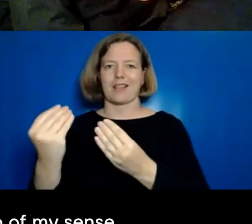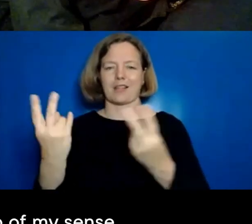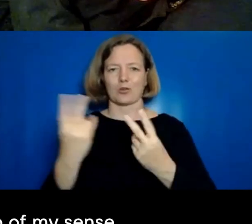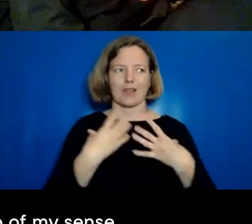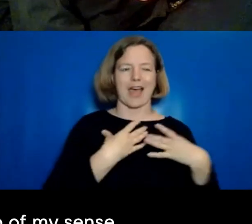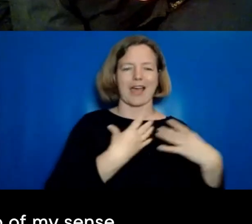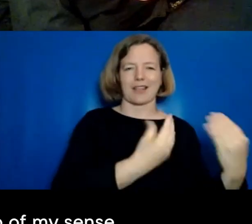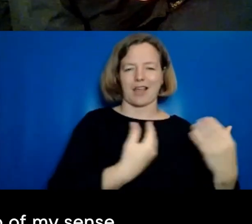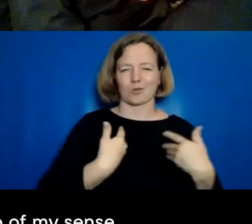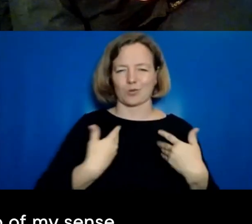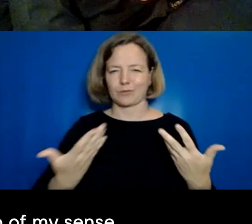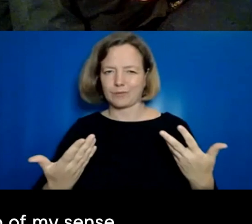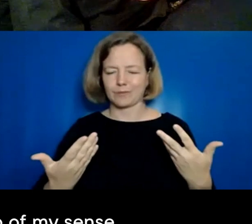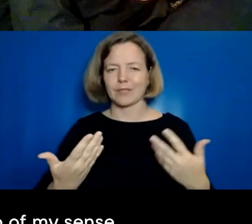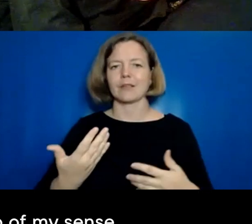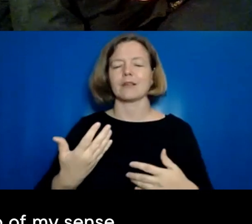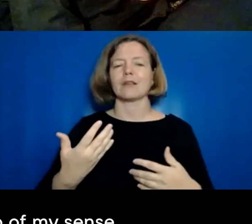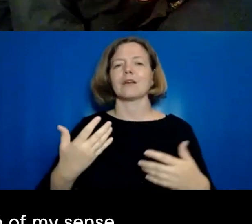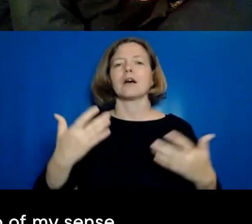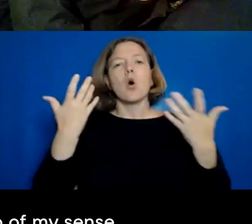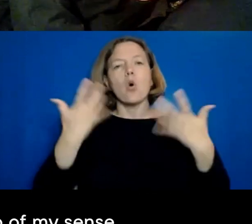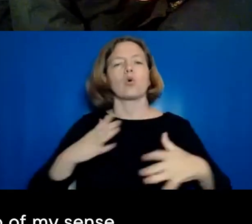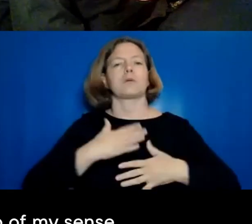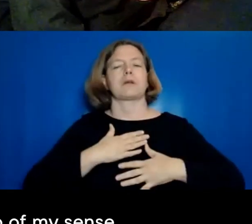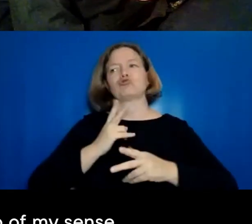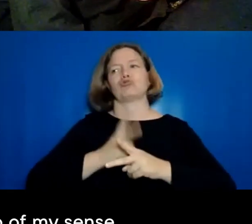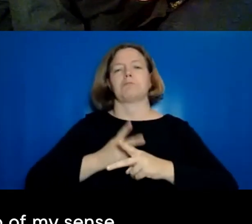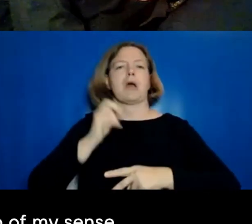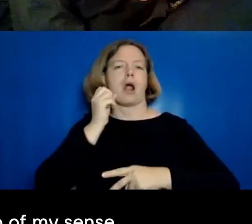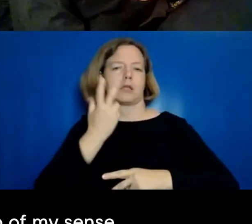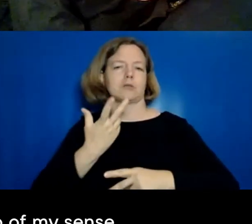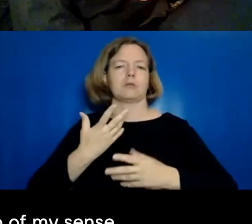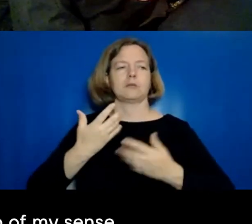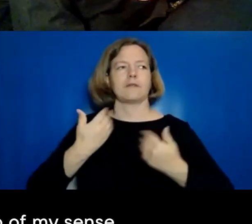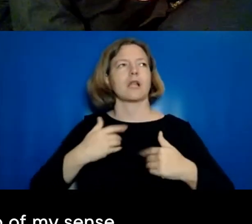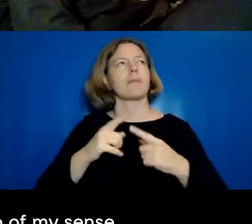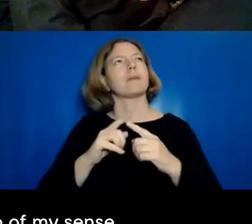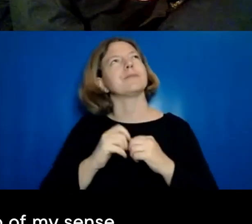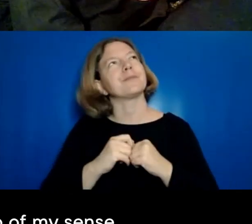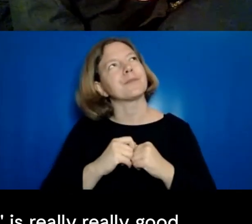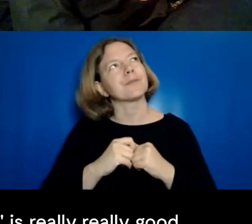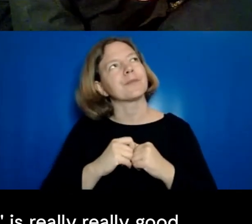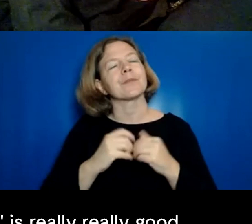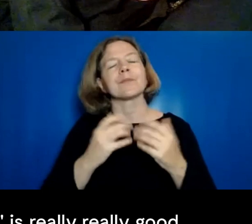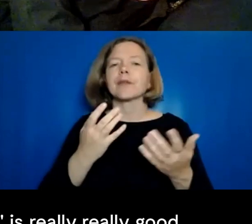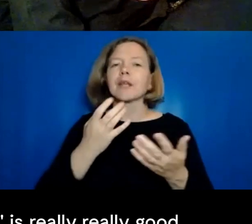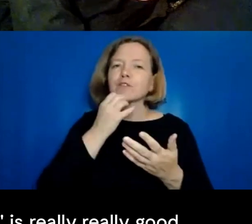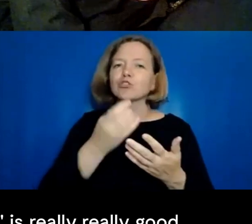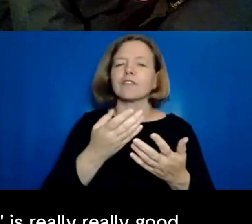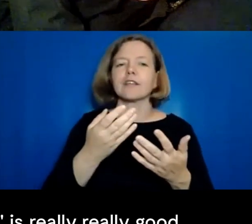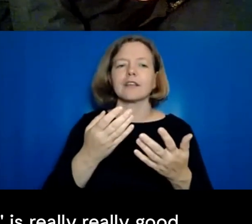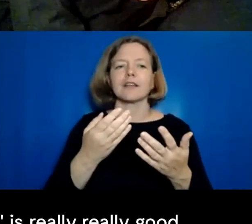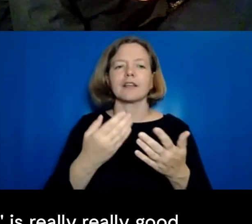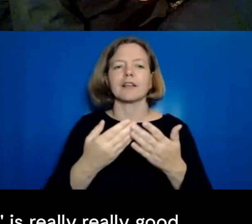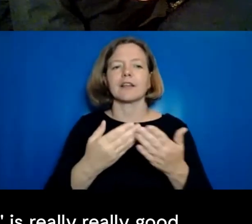of my own practice or value, but to somehow acknowledge this. I think this word porous